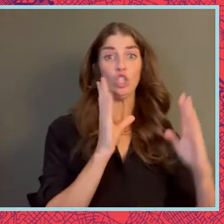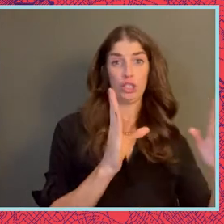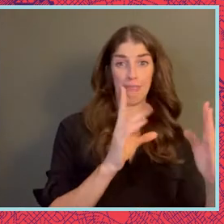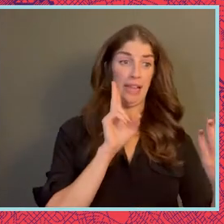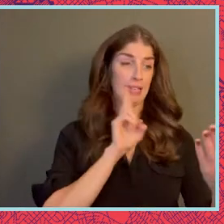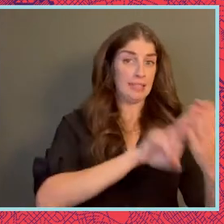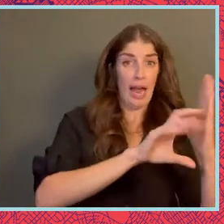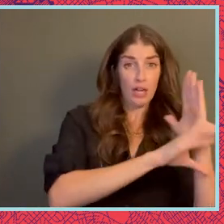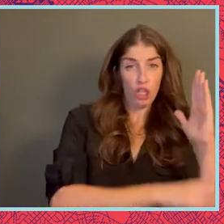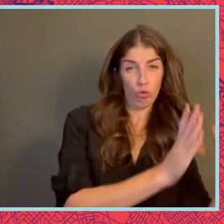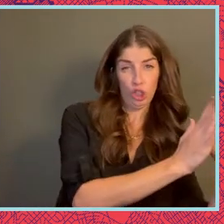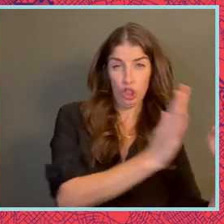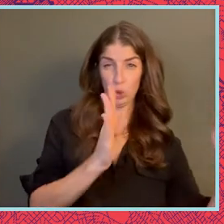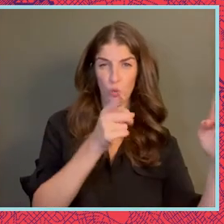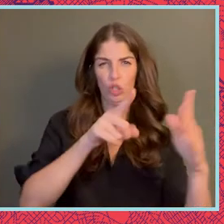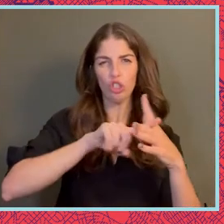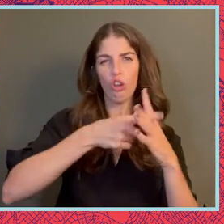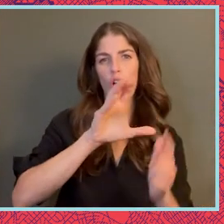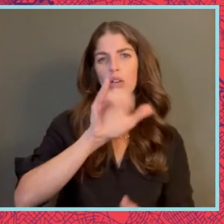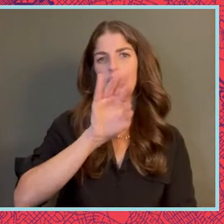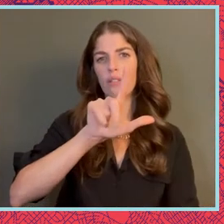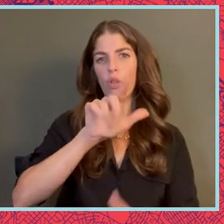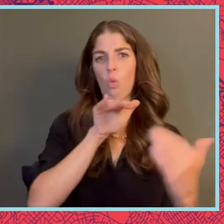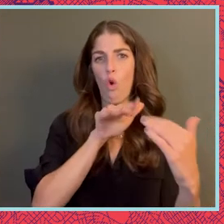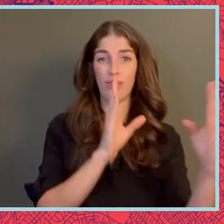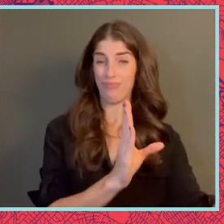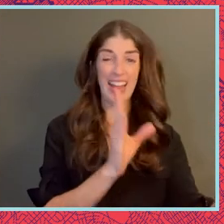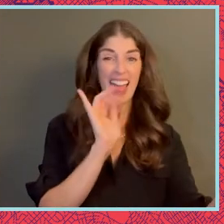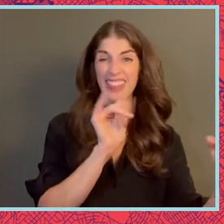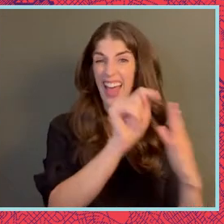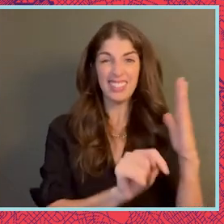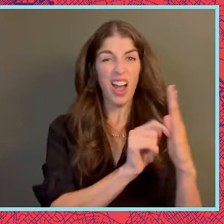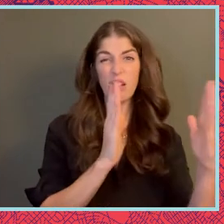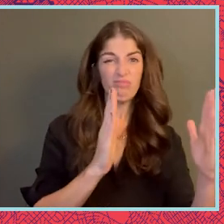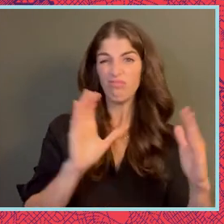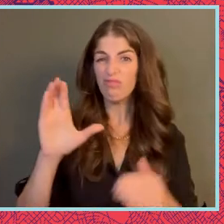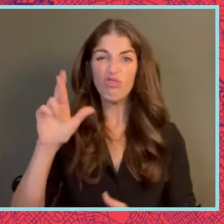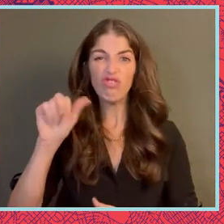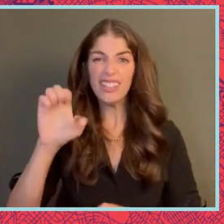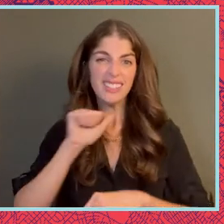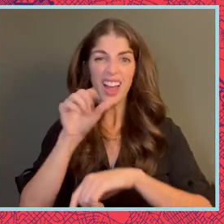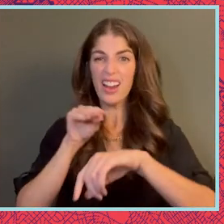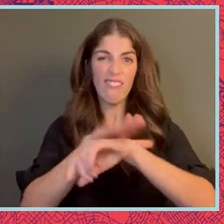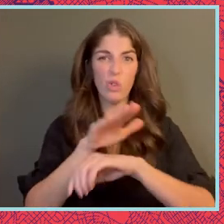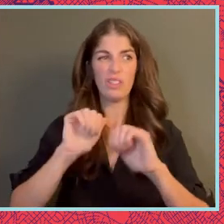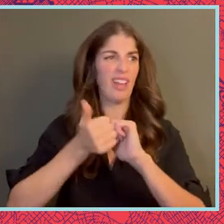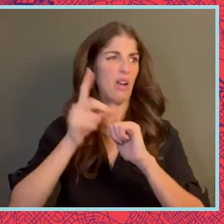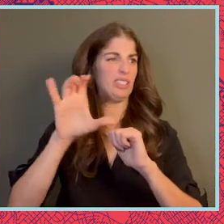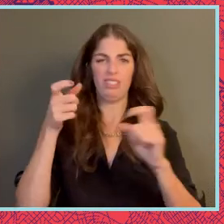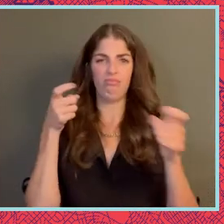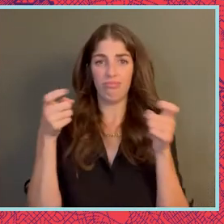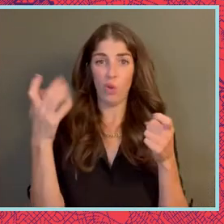Constitution to the start of the Civil War. And during that period, race doesn't play any role in the governance of the District